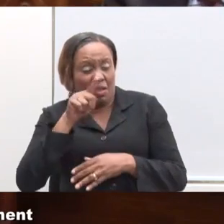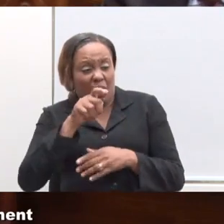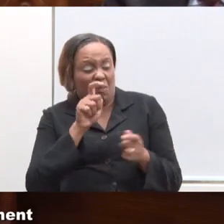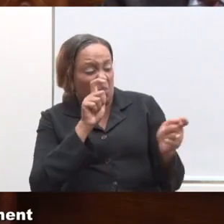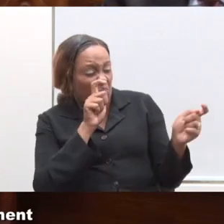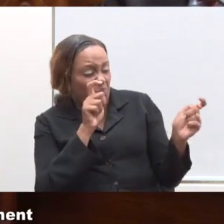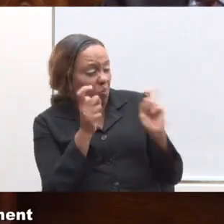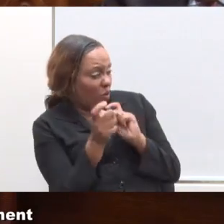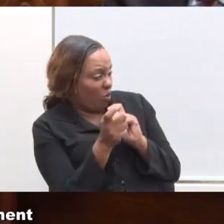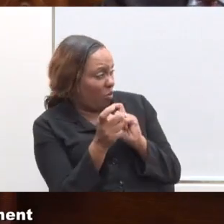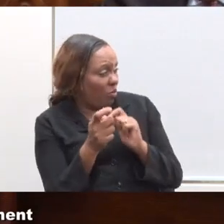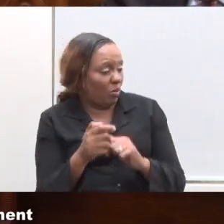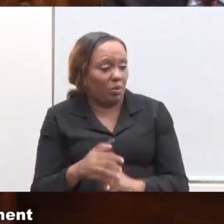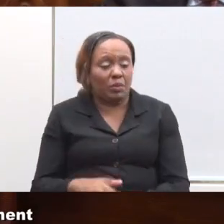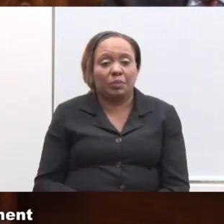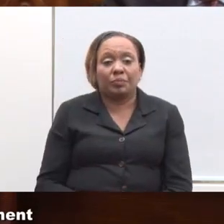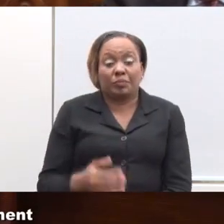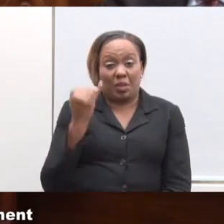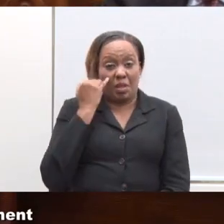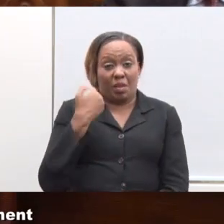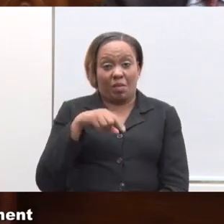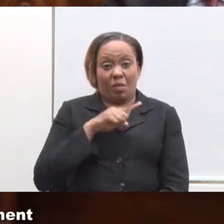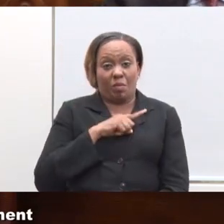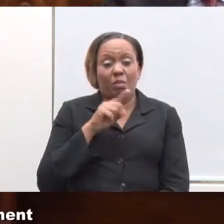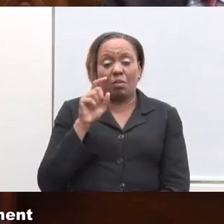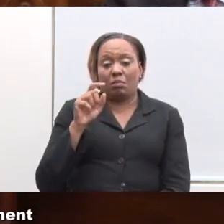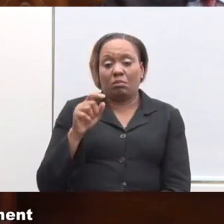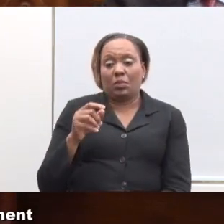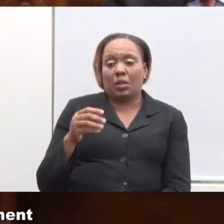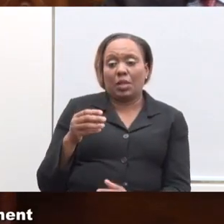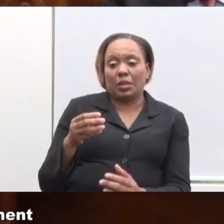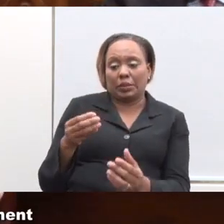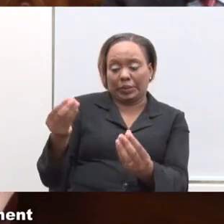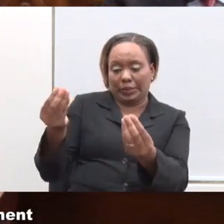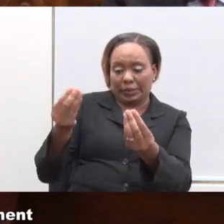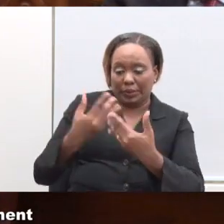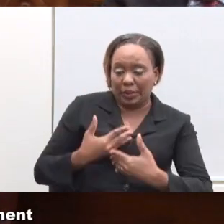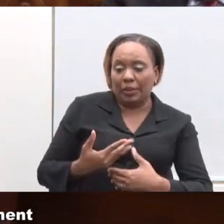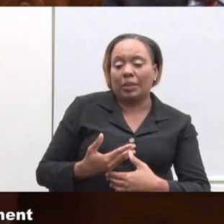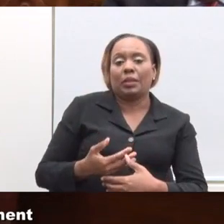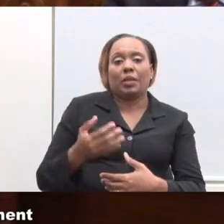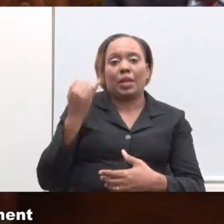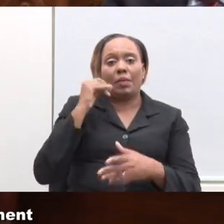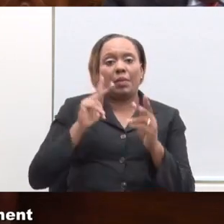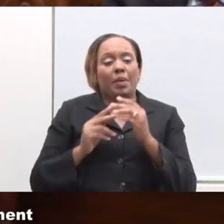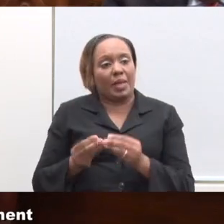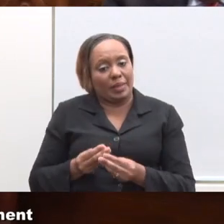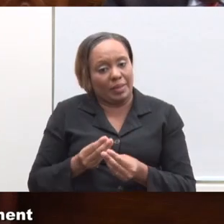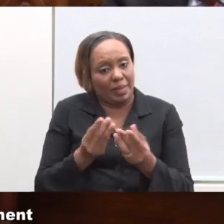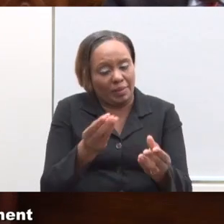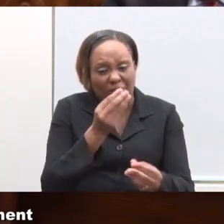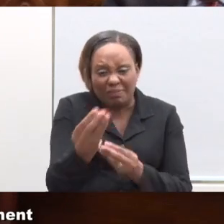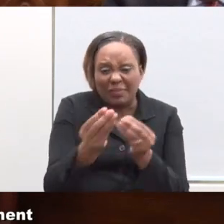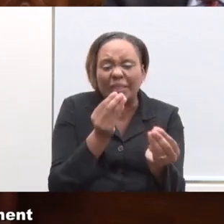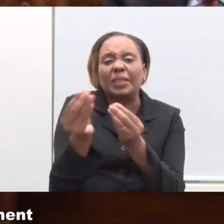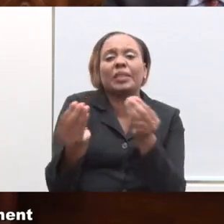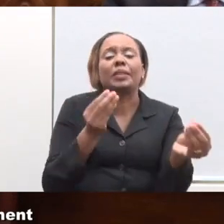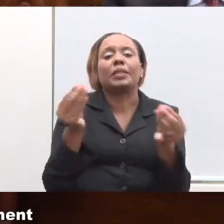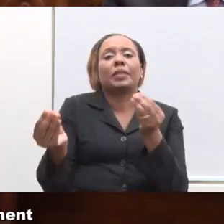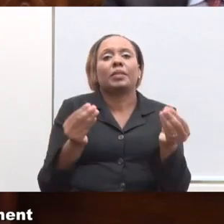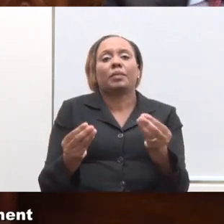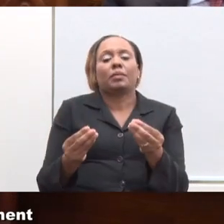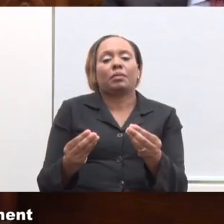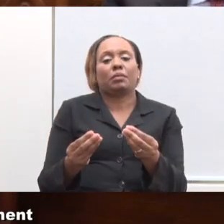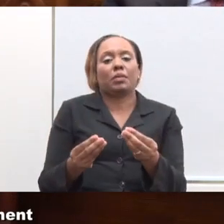carry forward. And if we can get the contributions by ordinary Barbadians to the fund that has been set